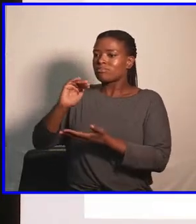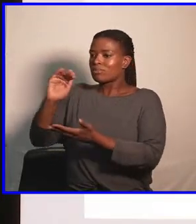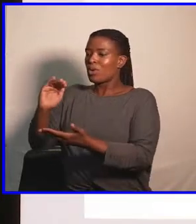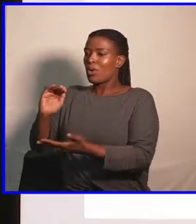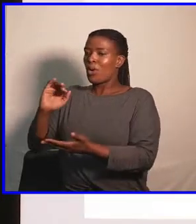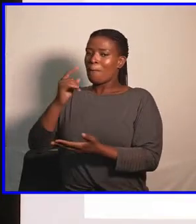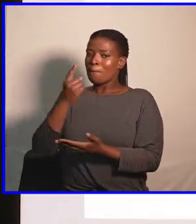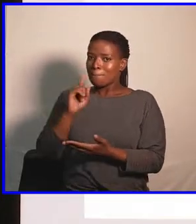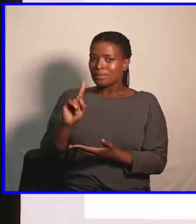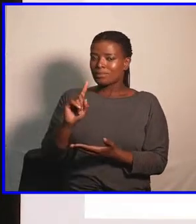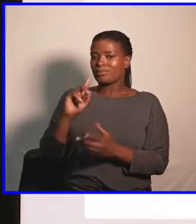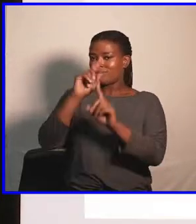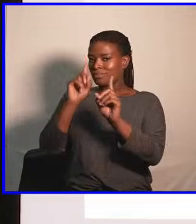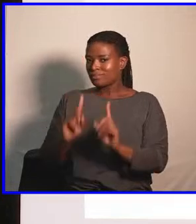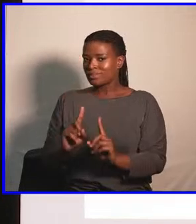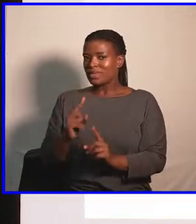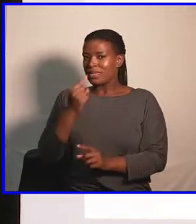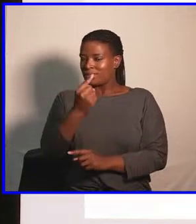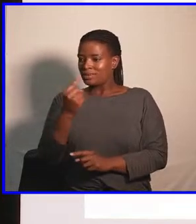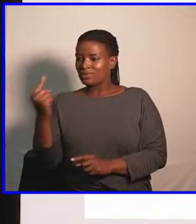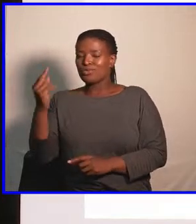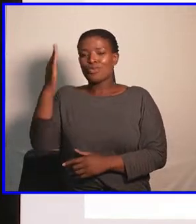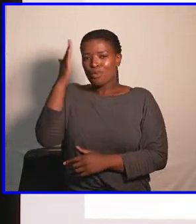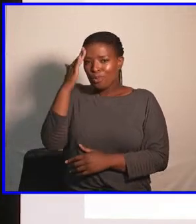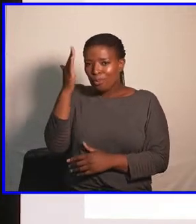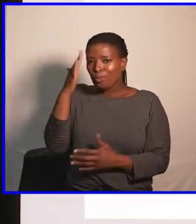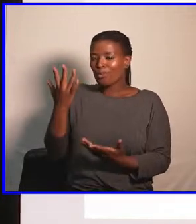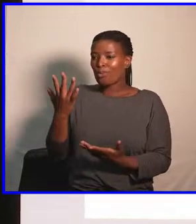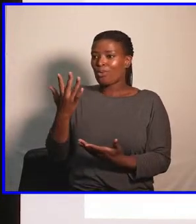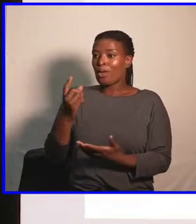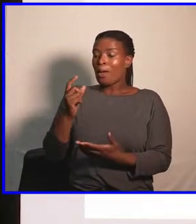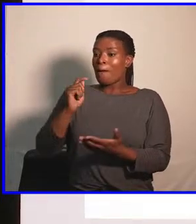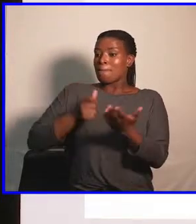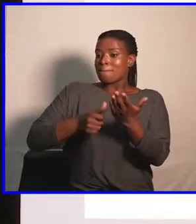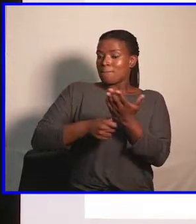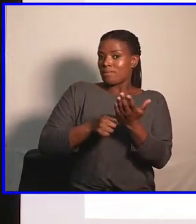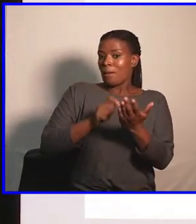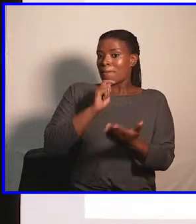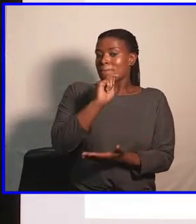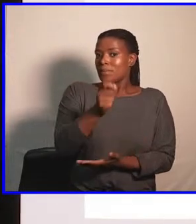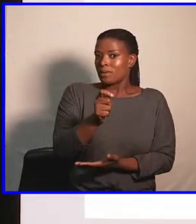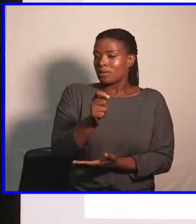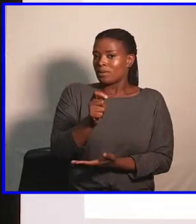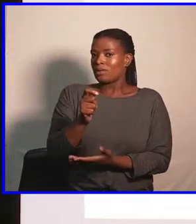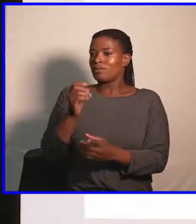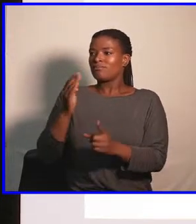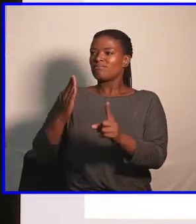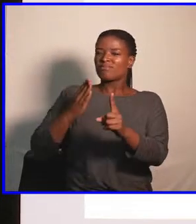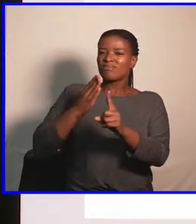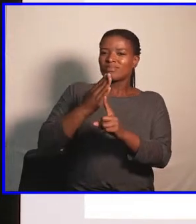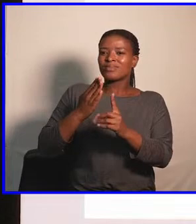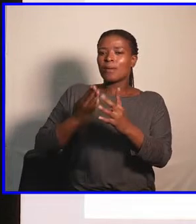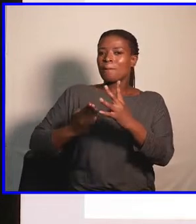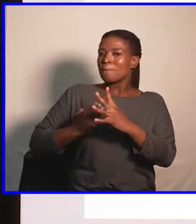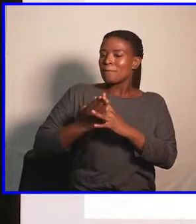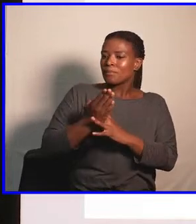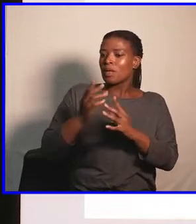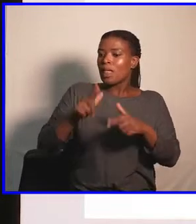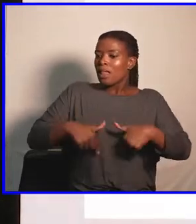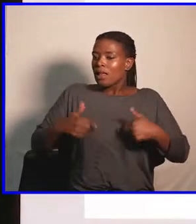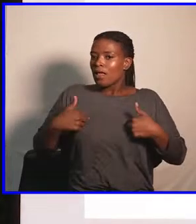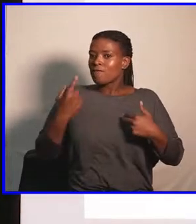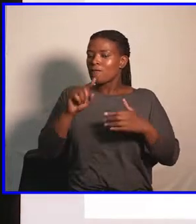but especially each of you knowing that your tax contributions has direct impact on the lives of